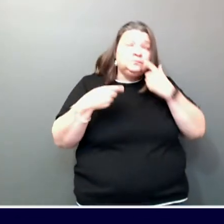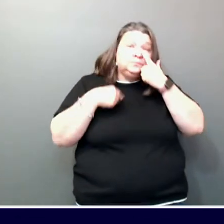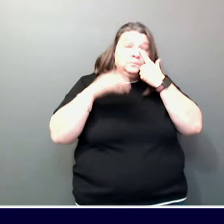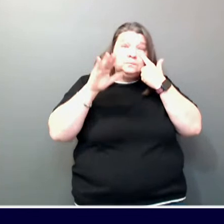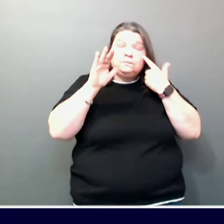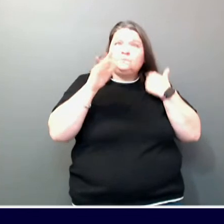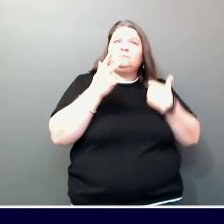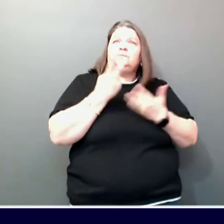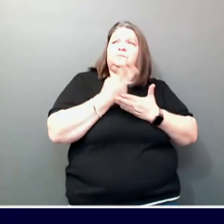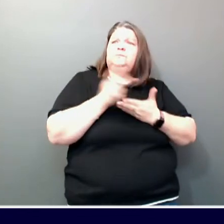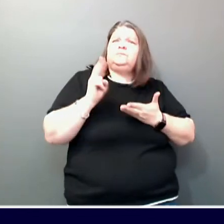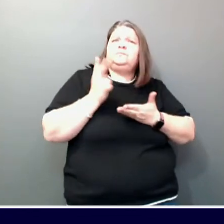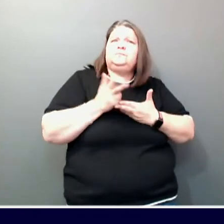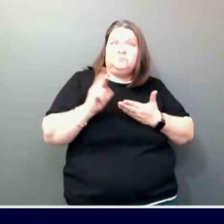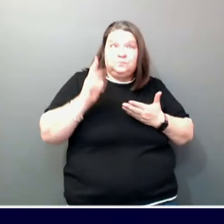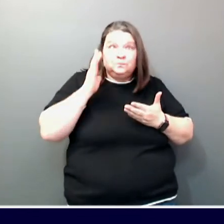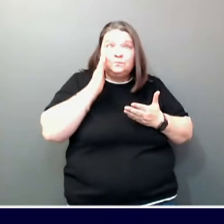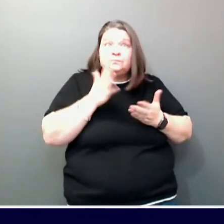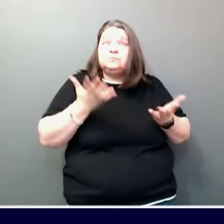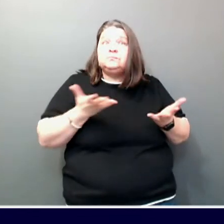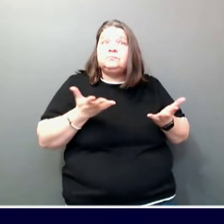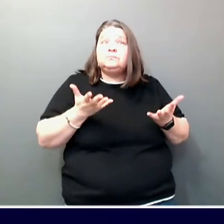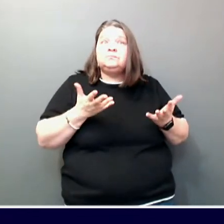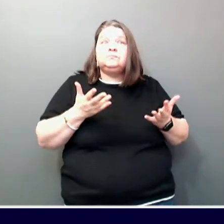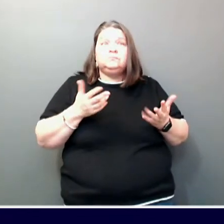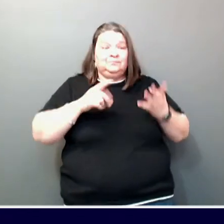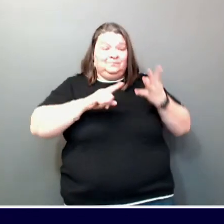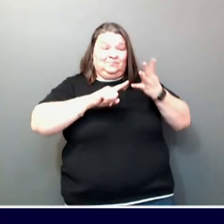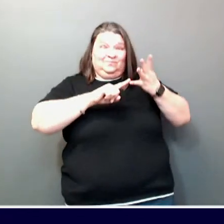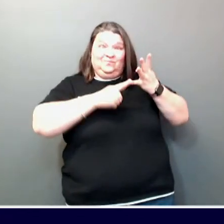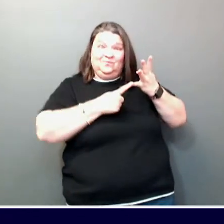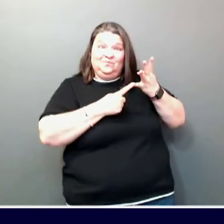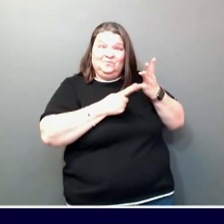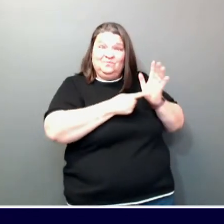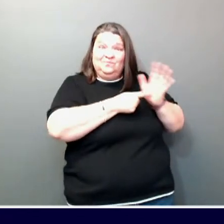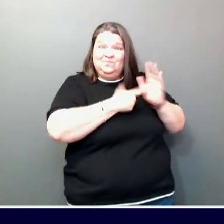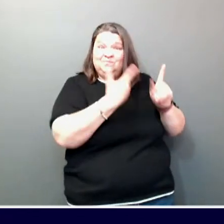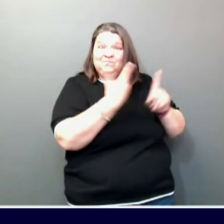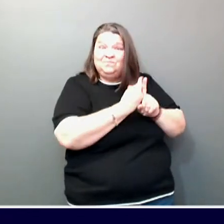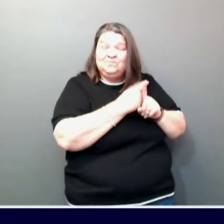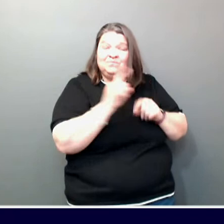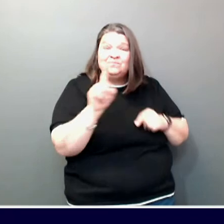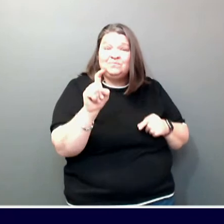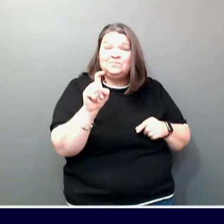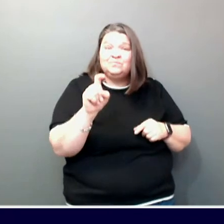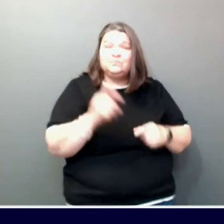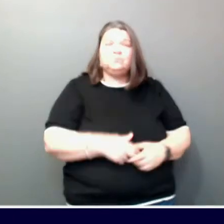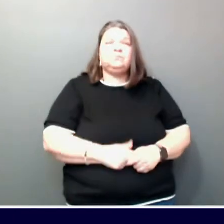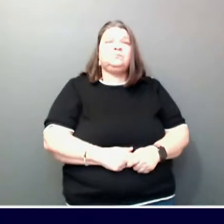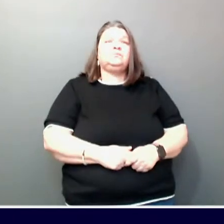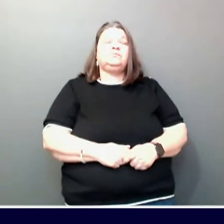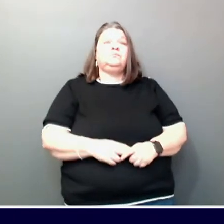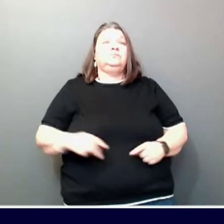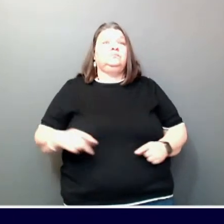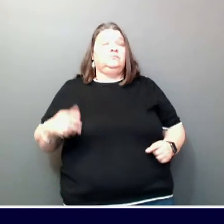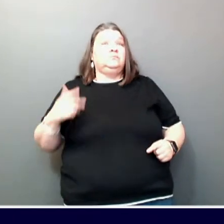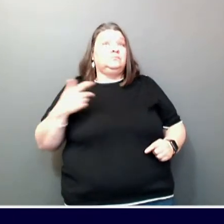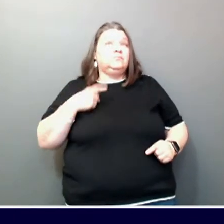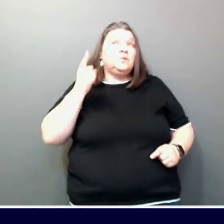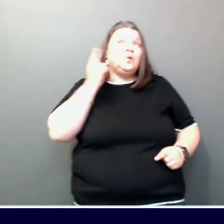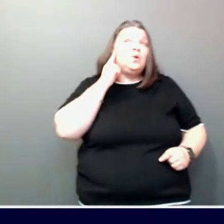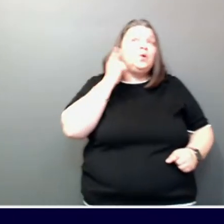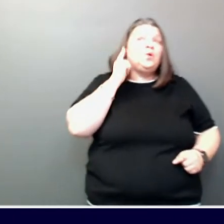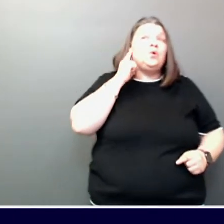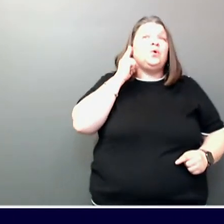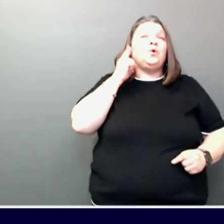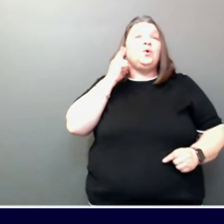wouldn't be necessary for most people. Since that time, there's been reports that the boosters are wearing off at about 4 months. Has that changed